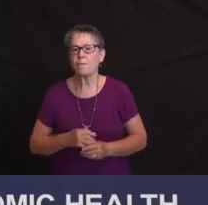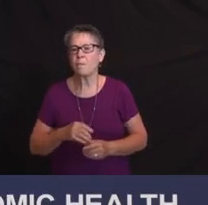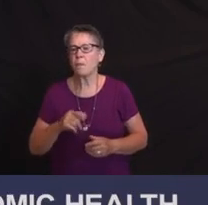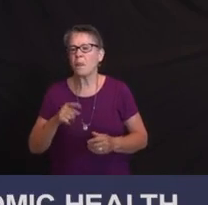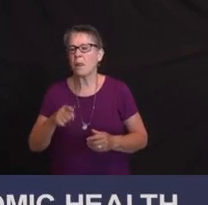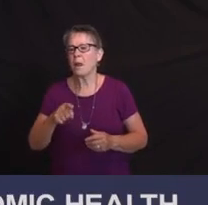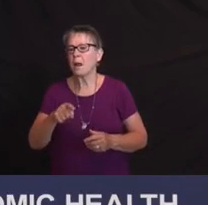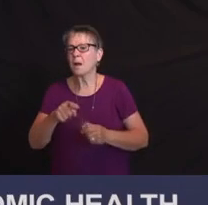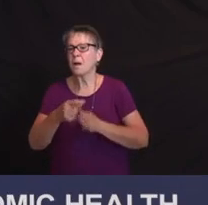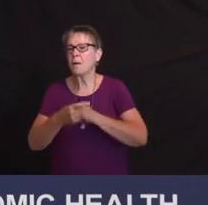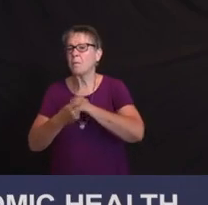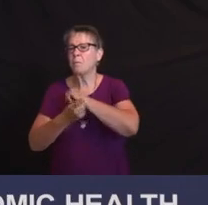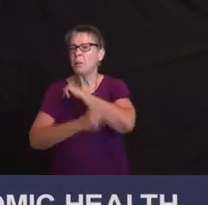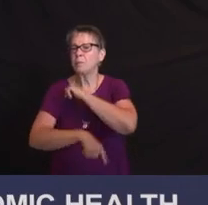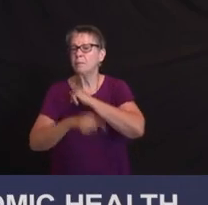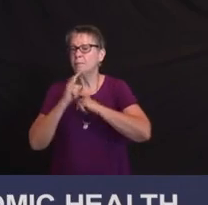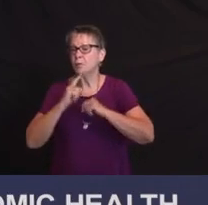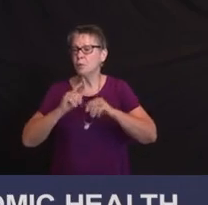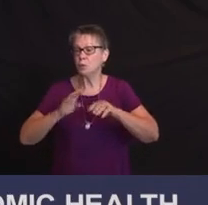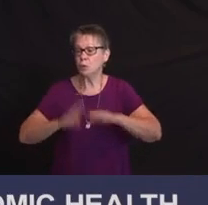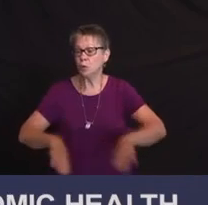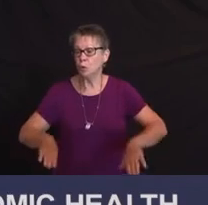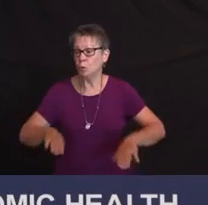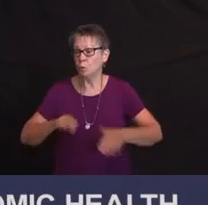the question that you asked. So,